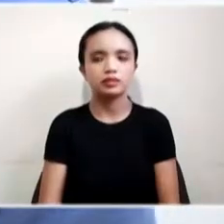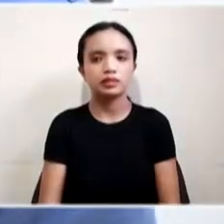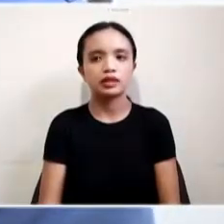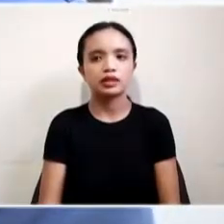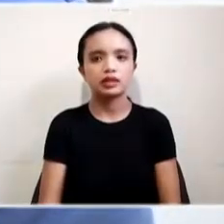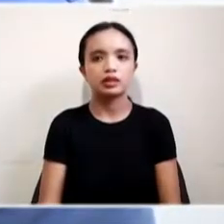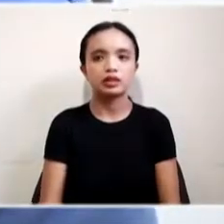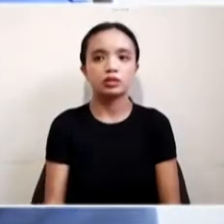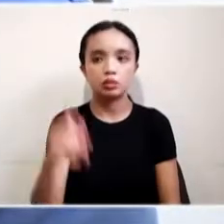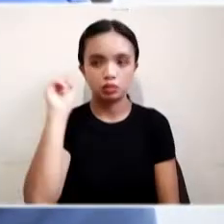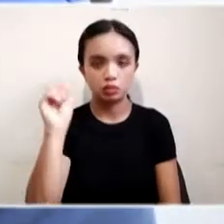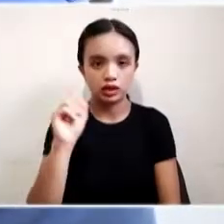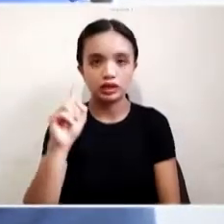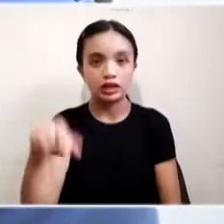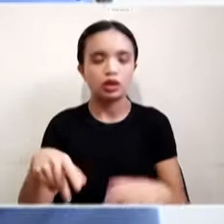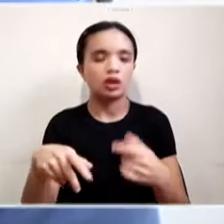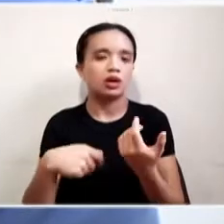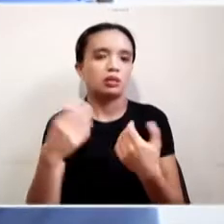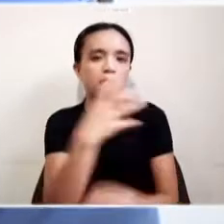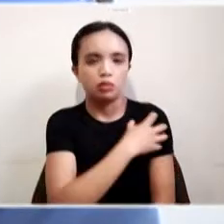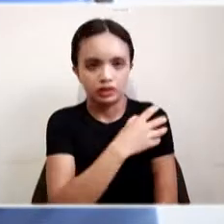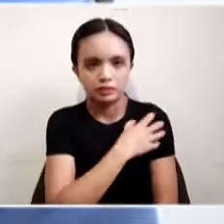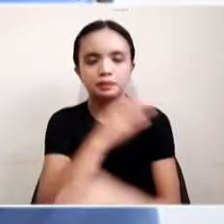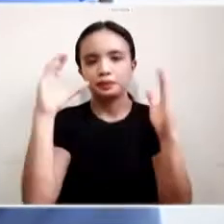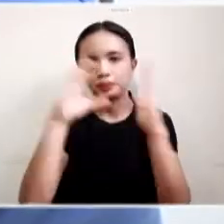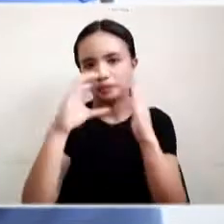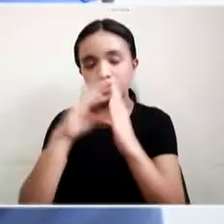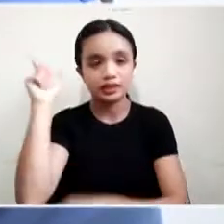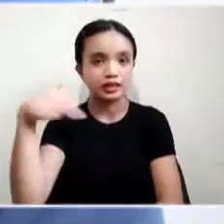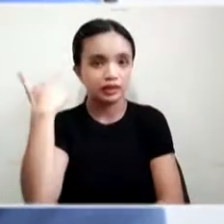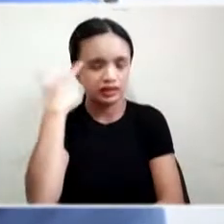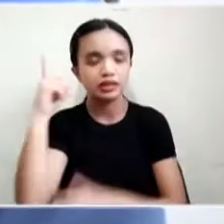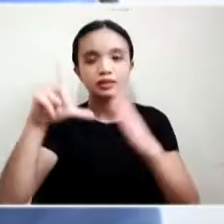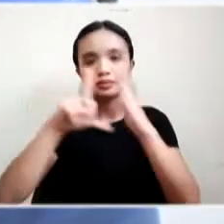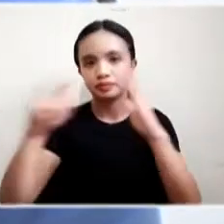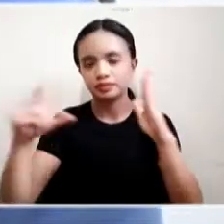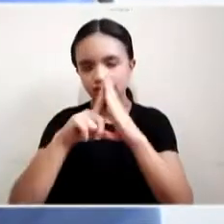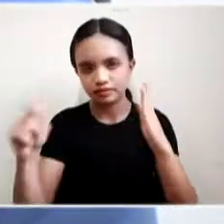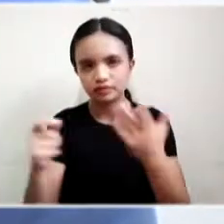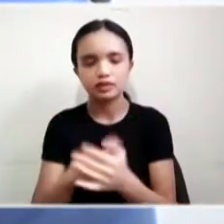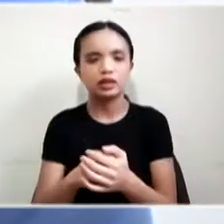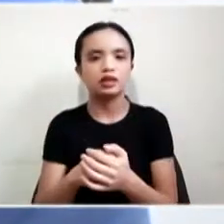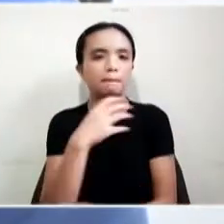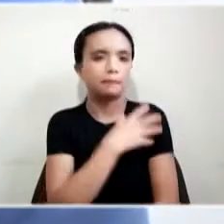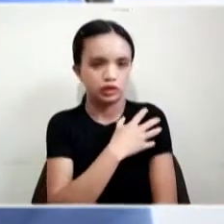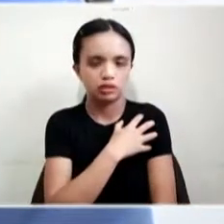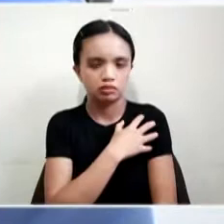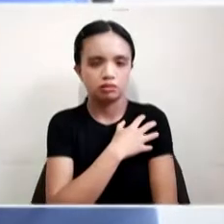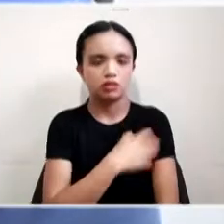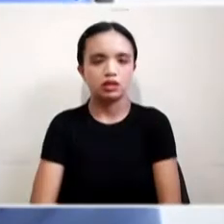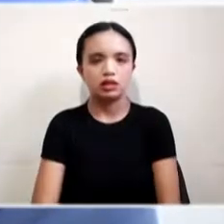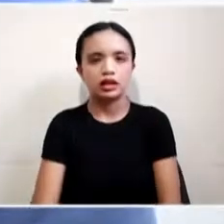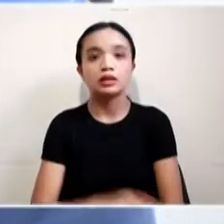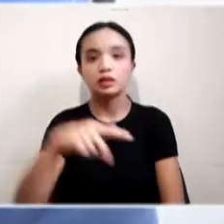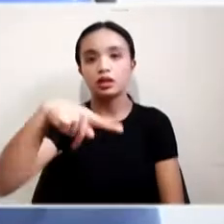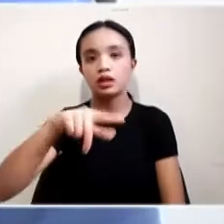the police, the city government, the La Trinidad, the provincial, and the police. And Pag-asa.